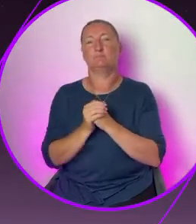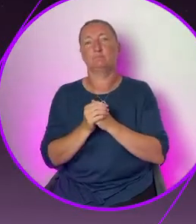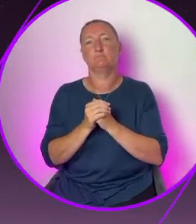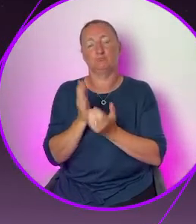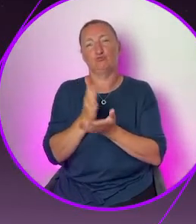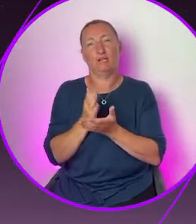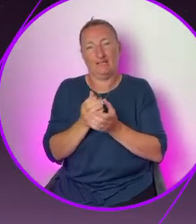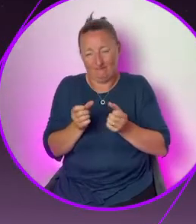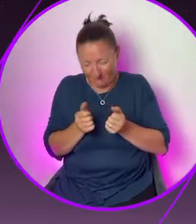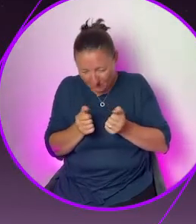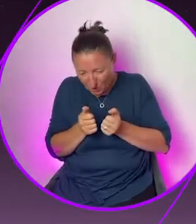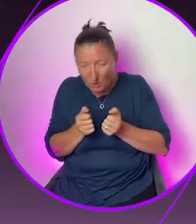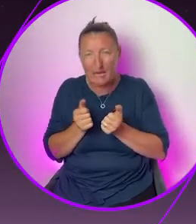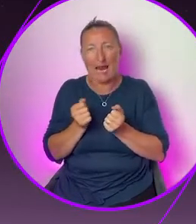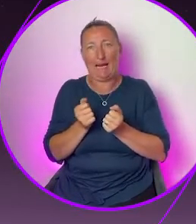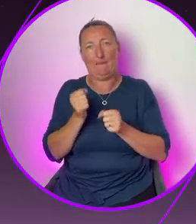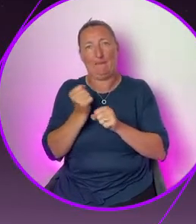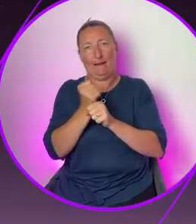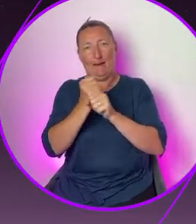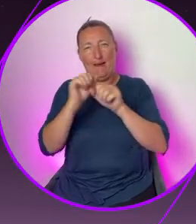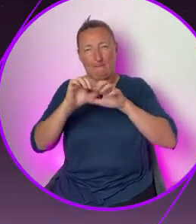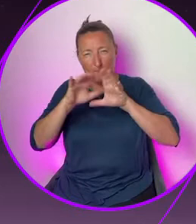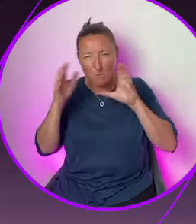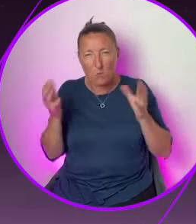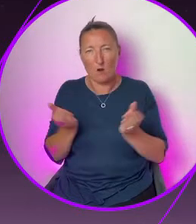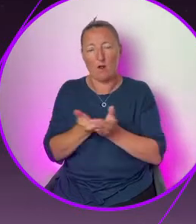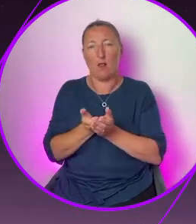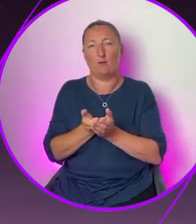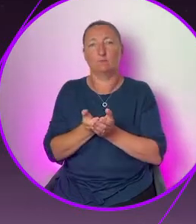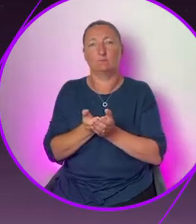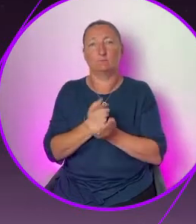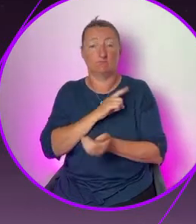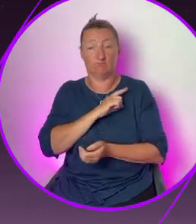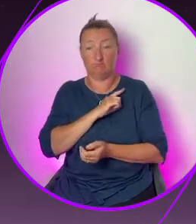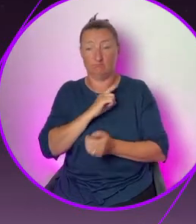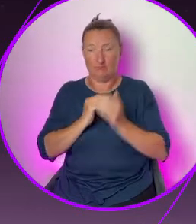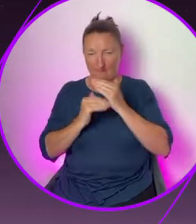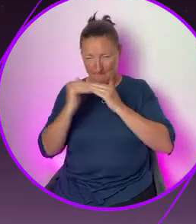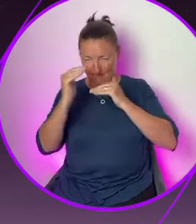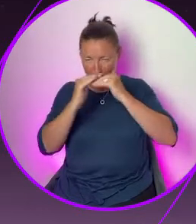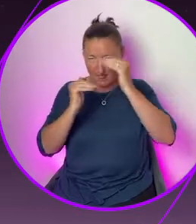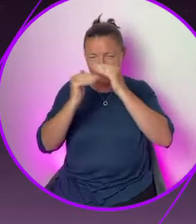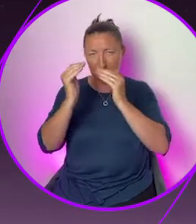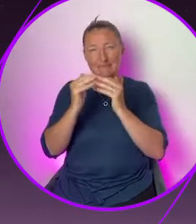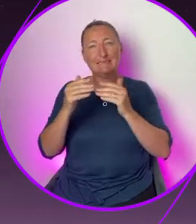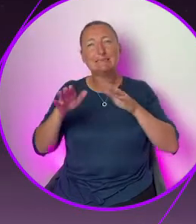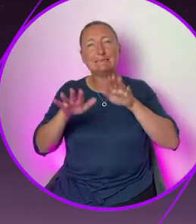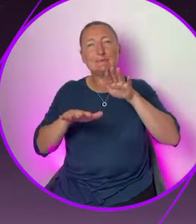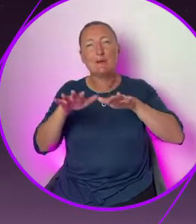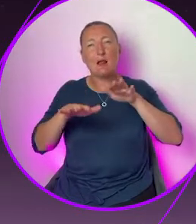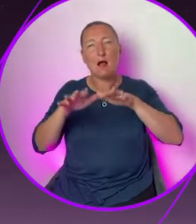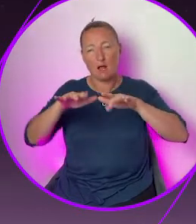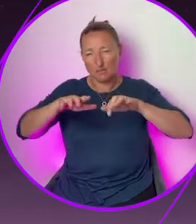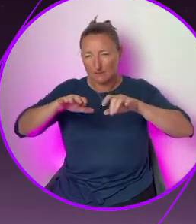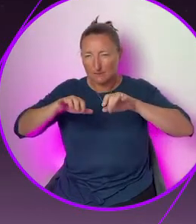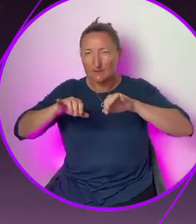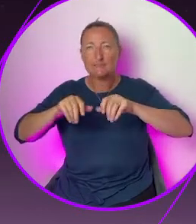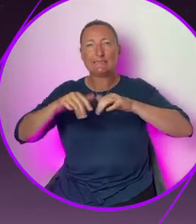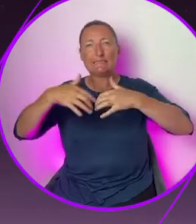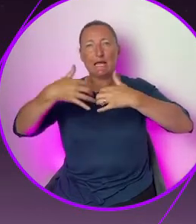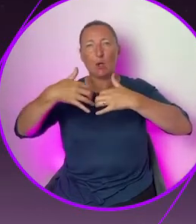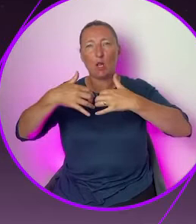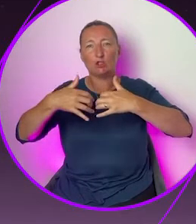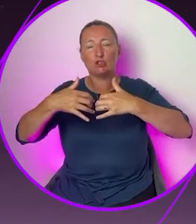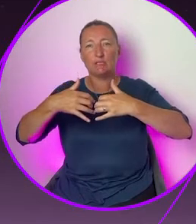video games or game worlds, and for very good reason, because they are built with those same tools. And at the real core of this